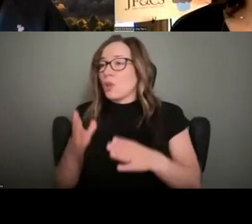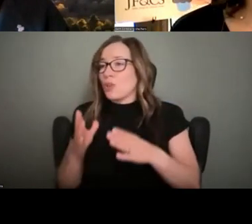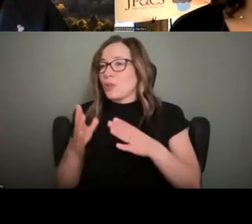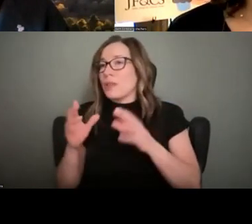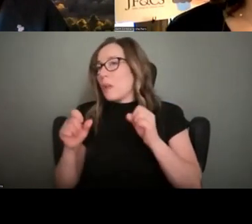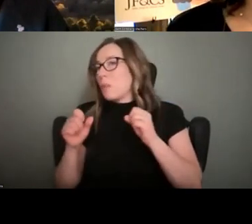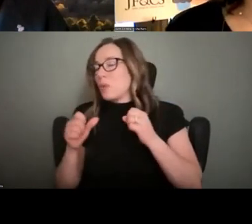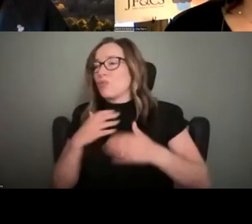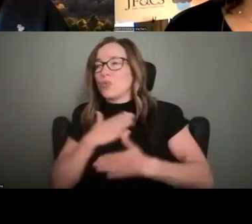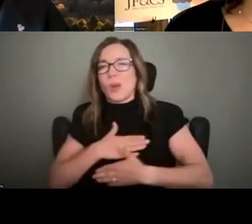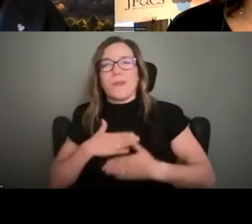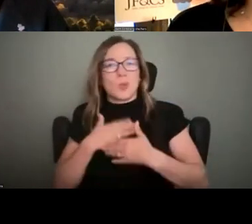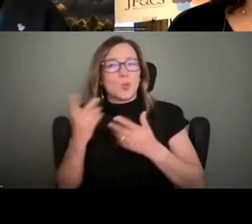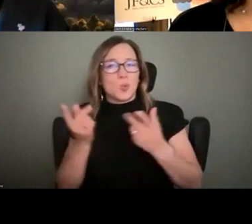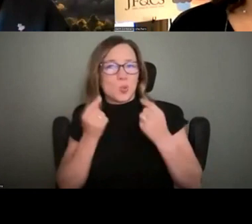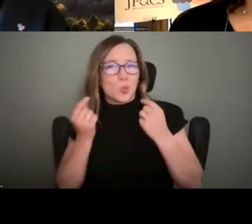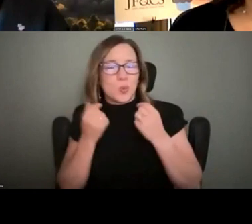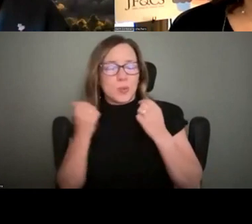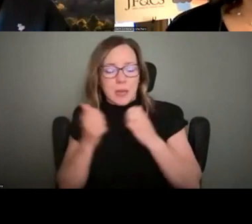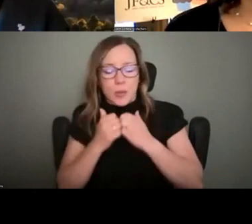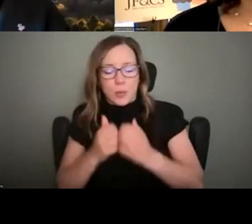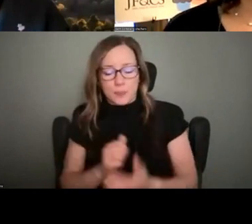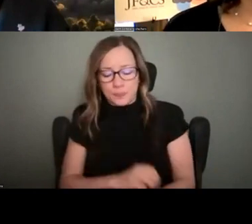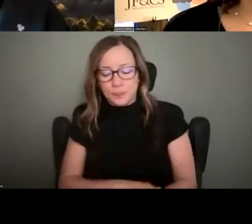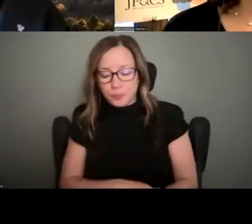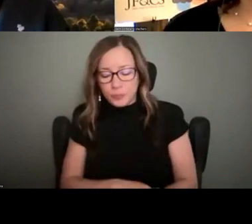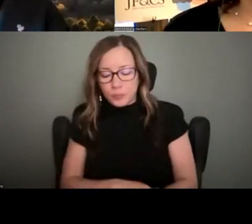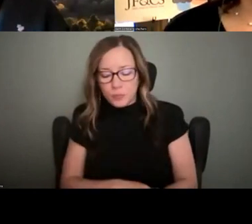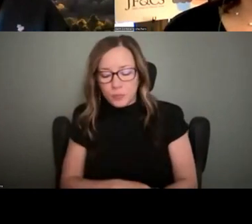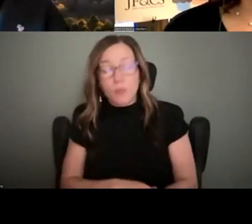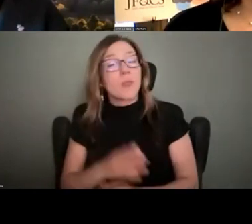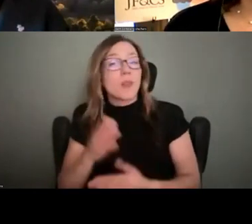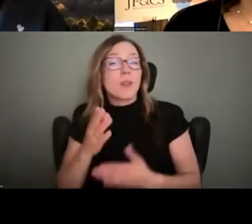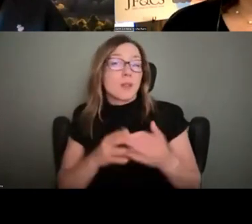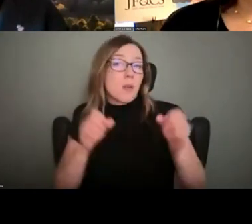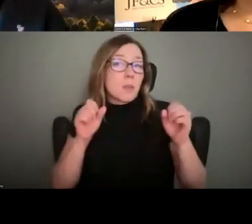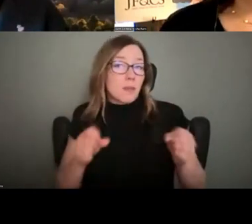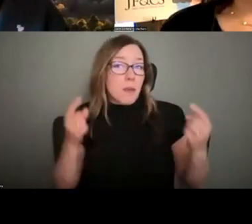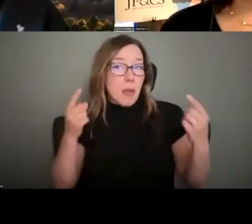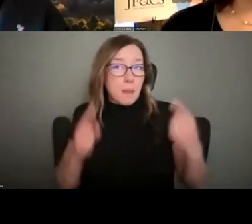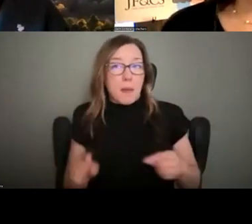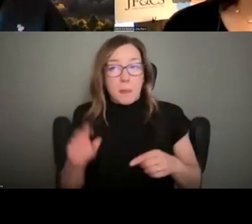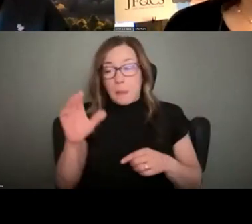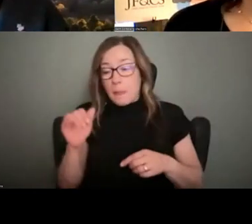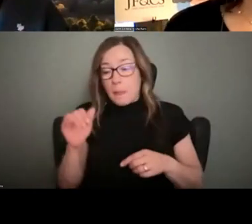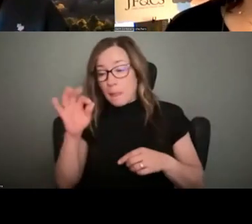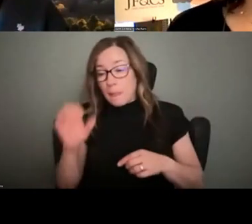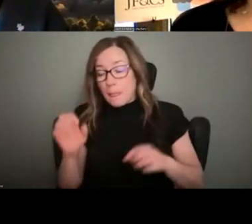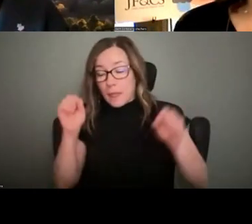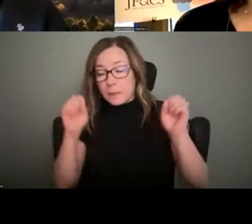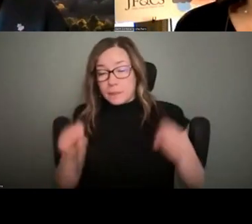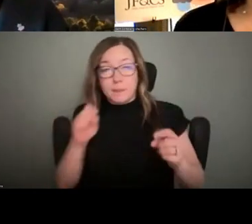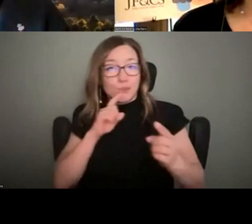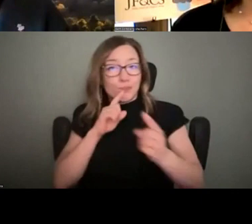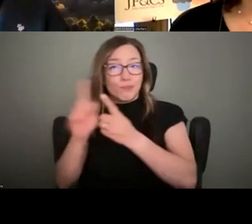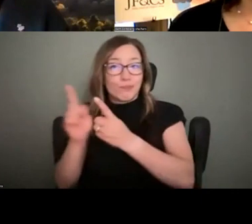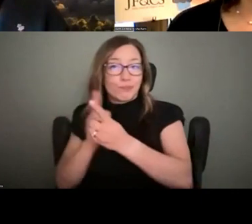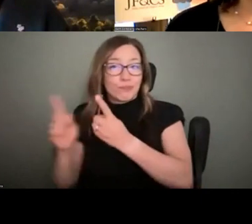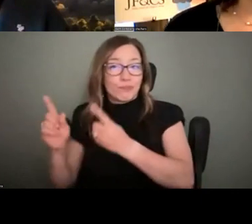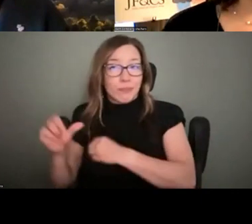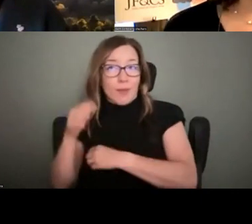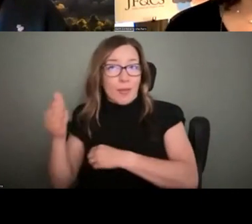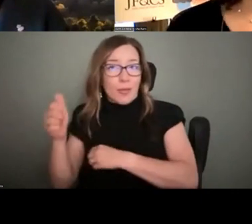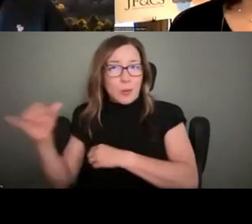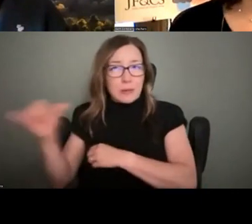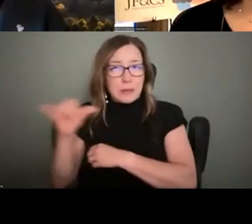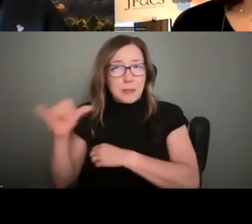together. So some of the things that can happen at a cafe are that people can meet others who are in a